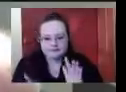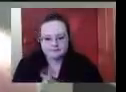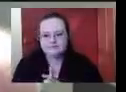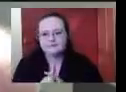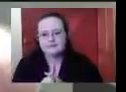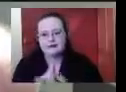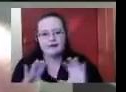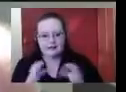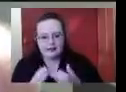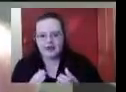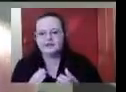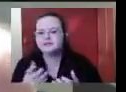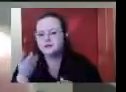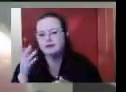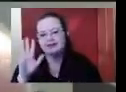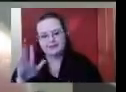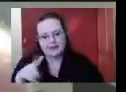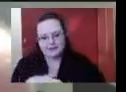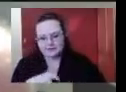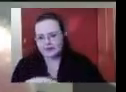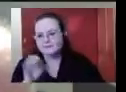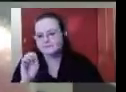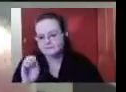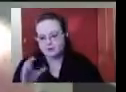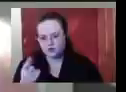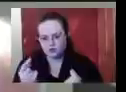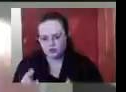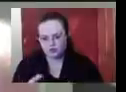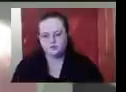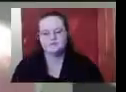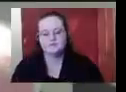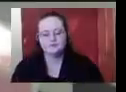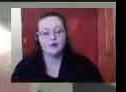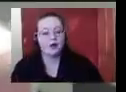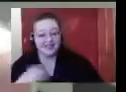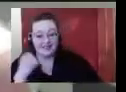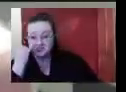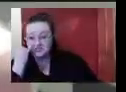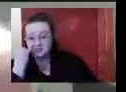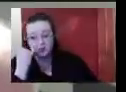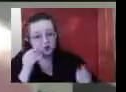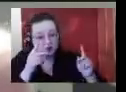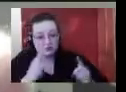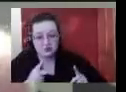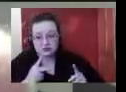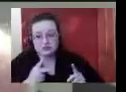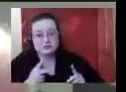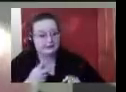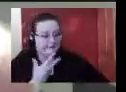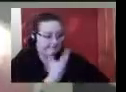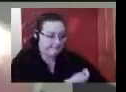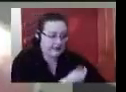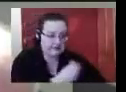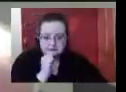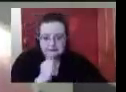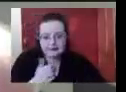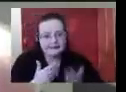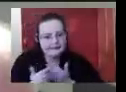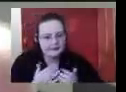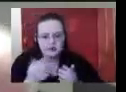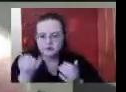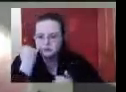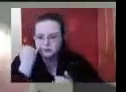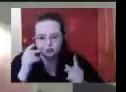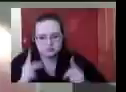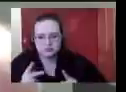leads into the next question as well. If everyone can be a carrier, regardless of whether they're vaccinated or not, why